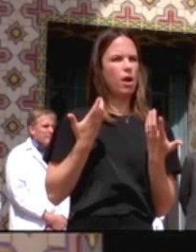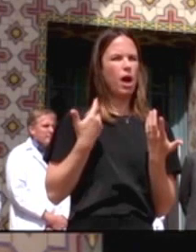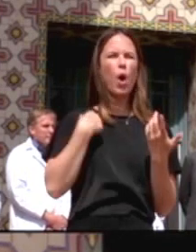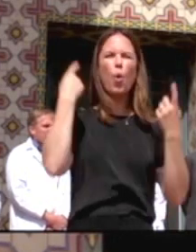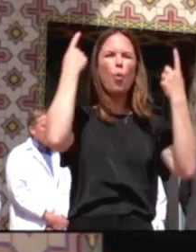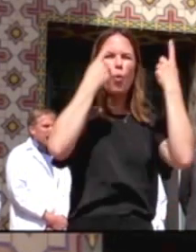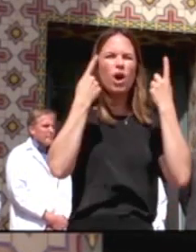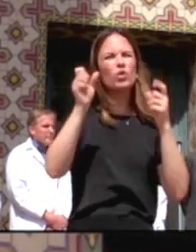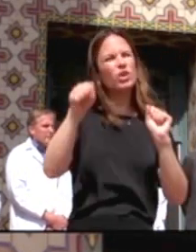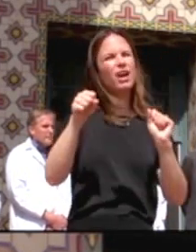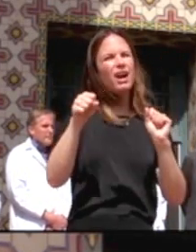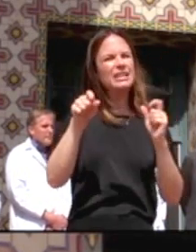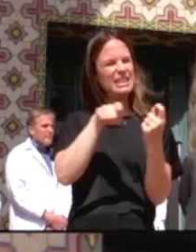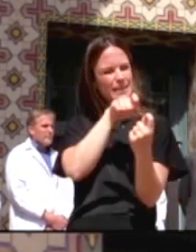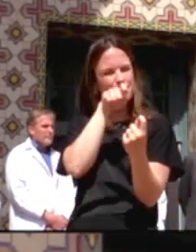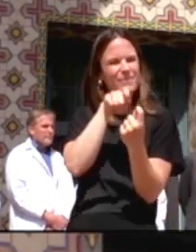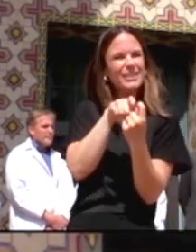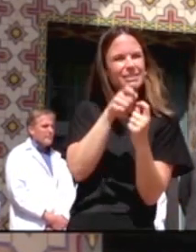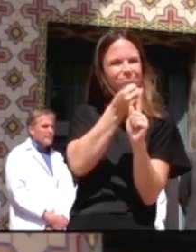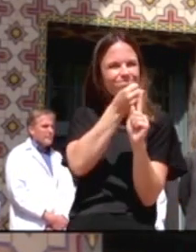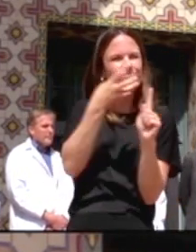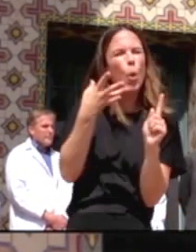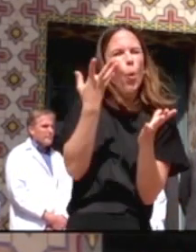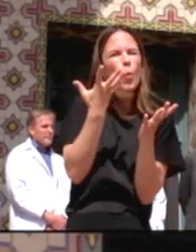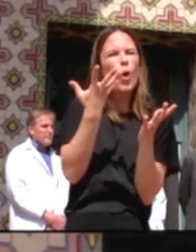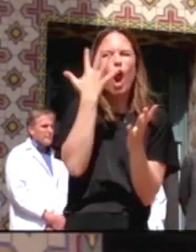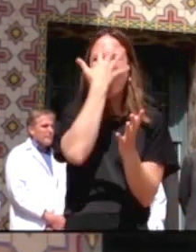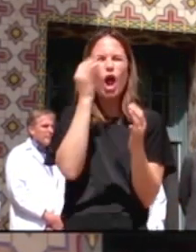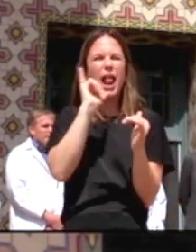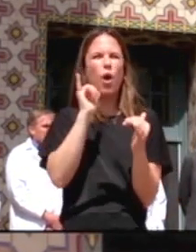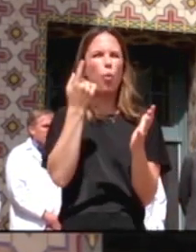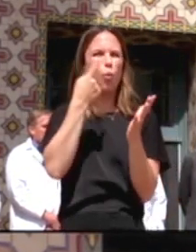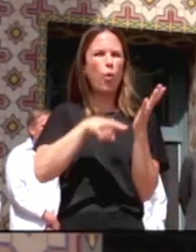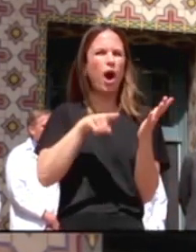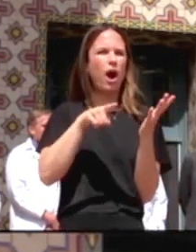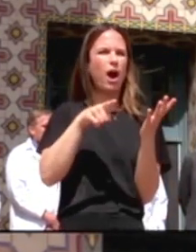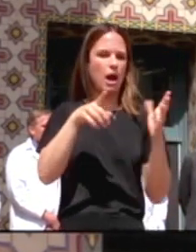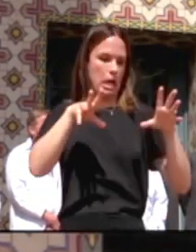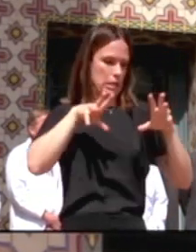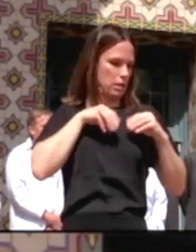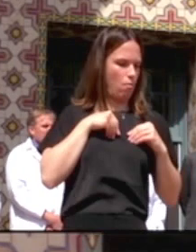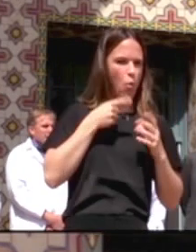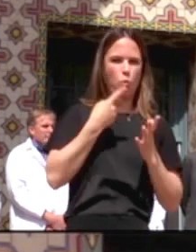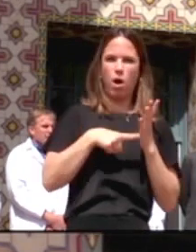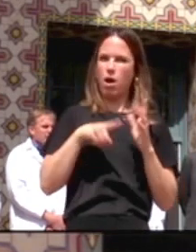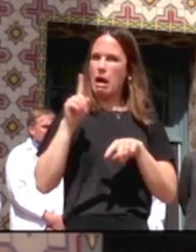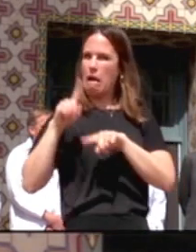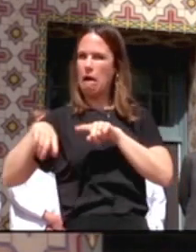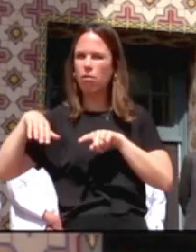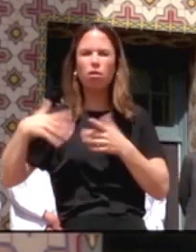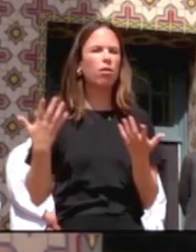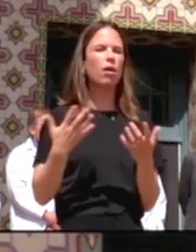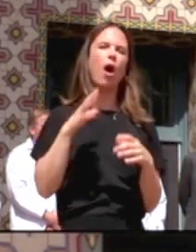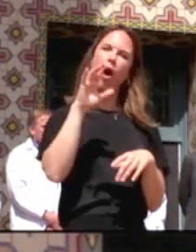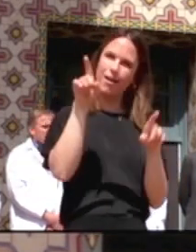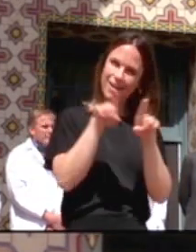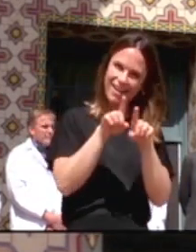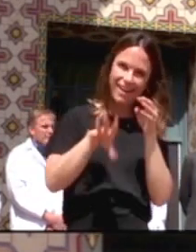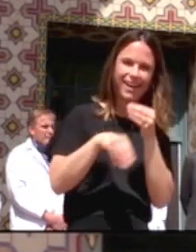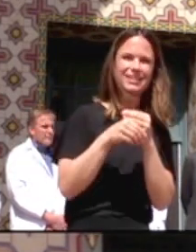if you could just sort of specify what that would look like and what would be acceptable. And then also